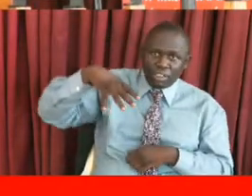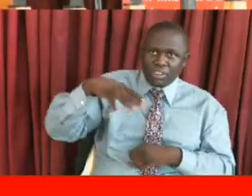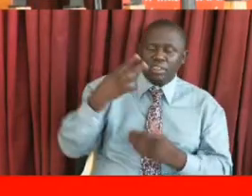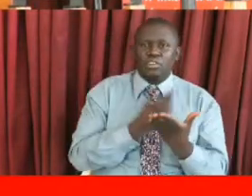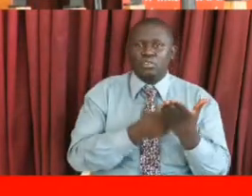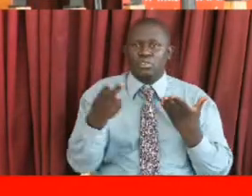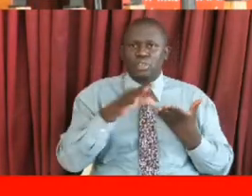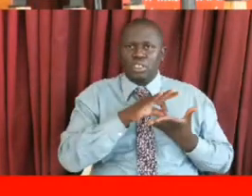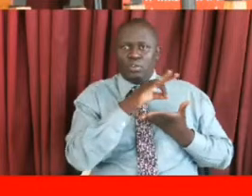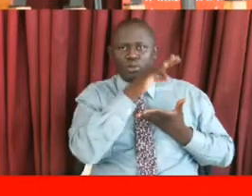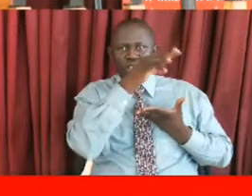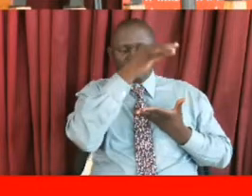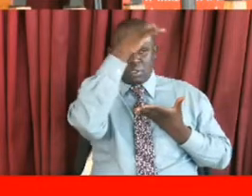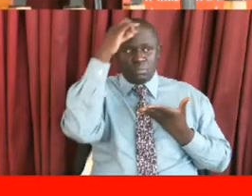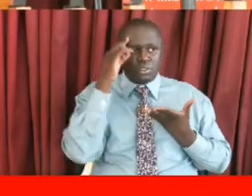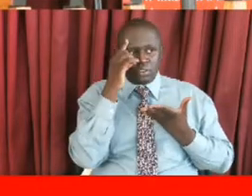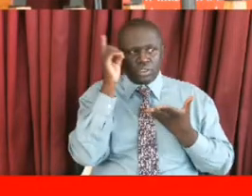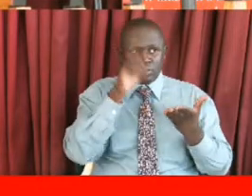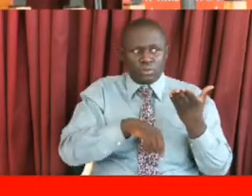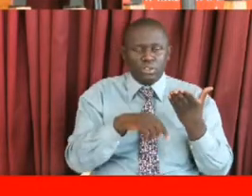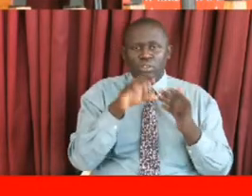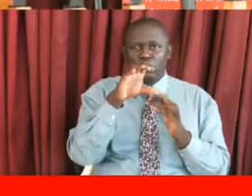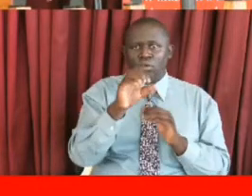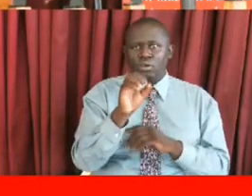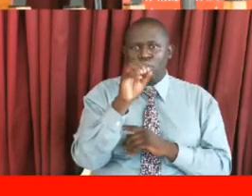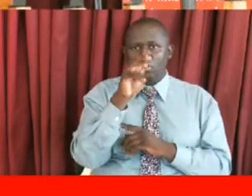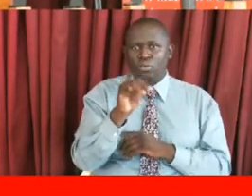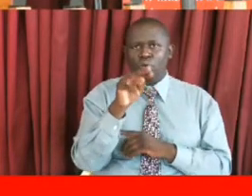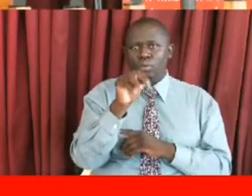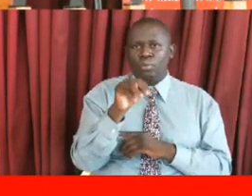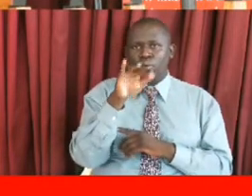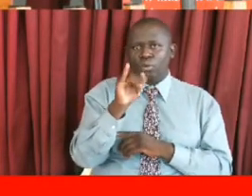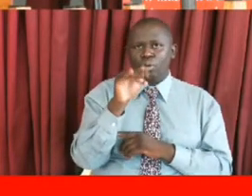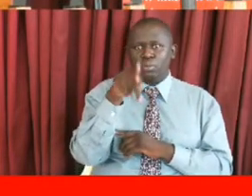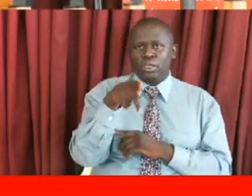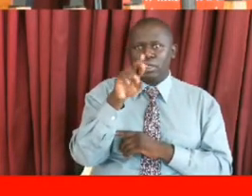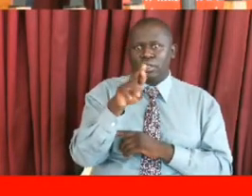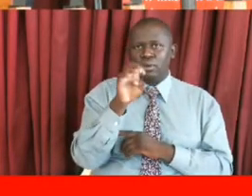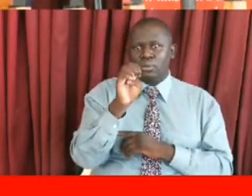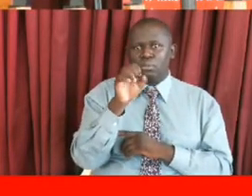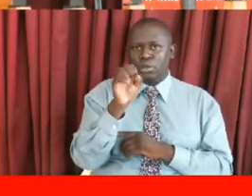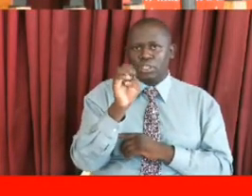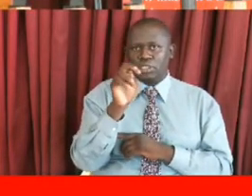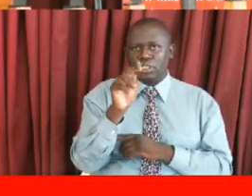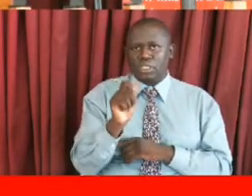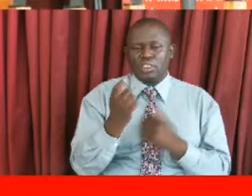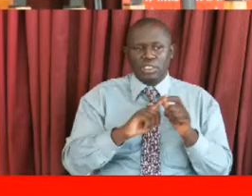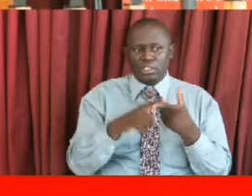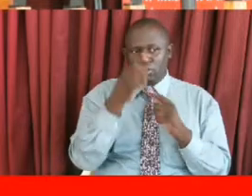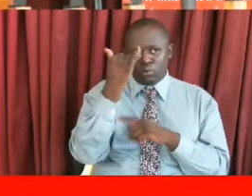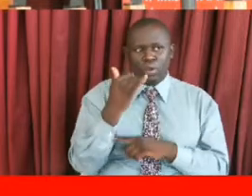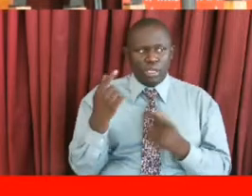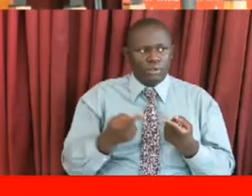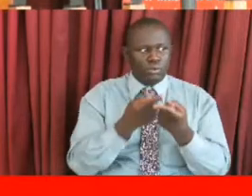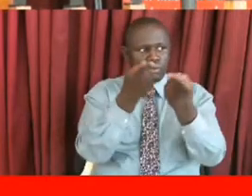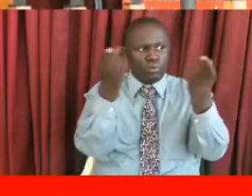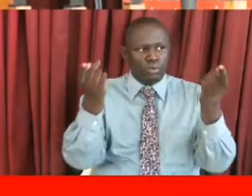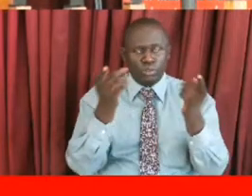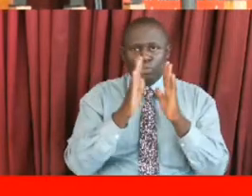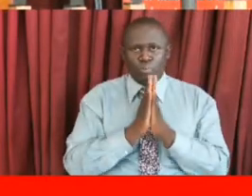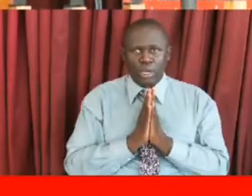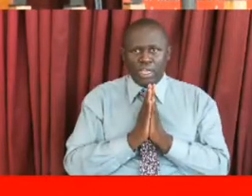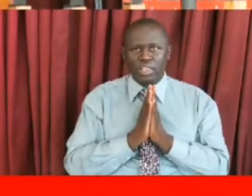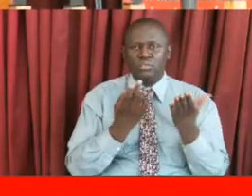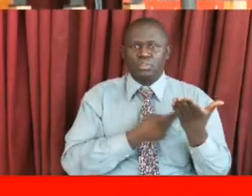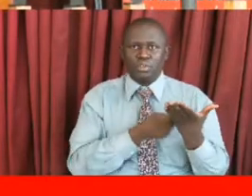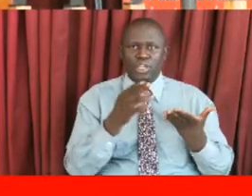spirit because he say if heent why would you pray for the Holy